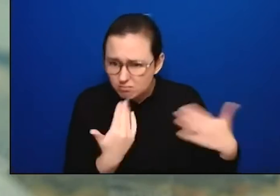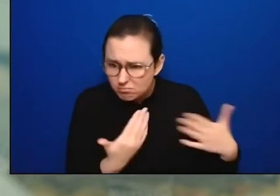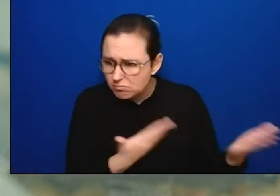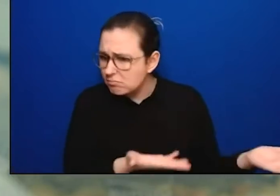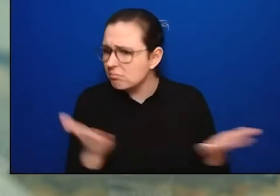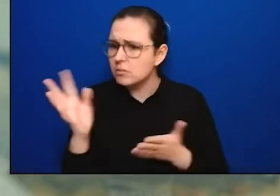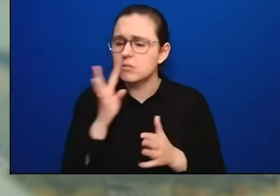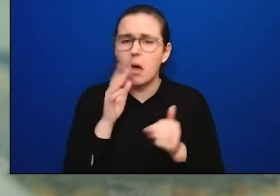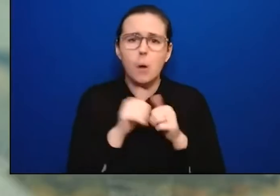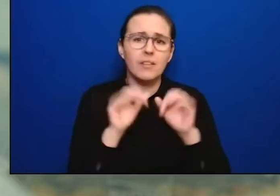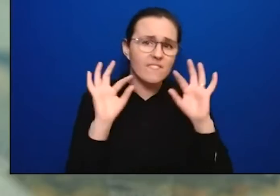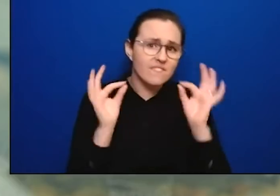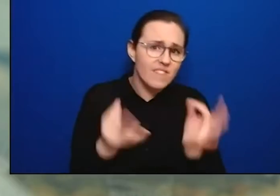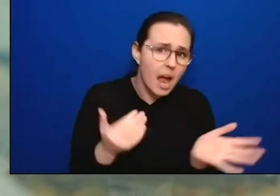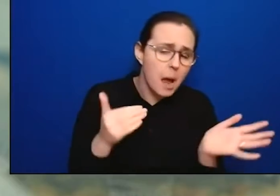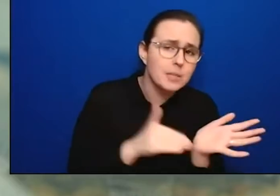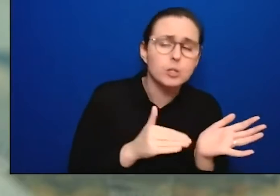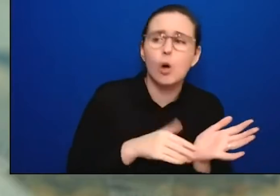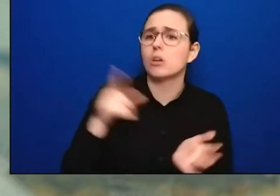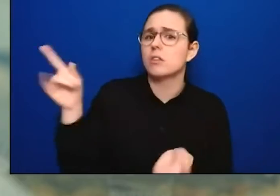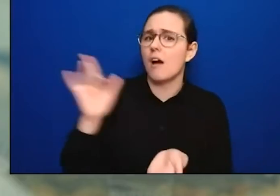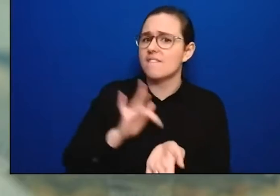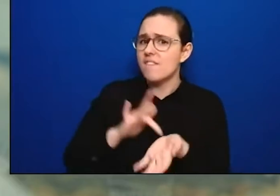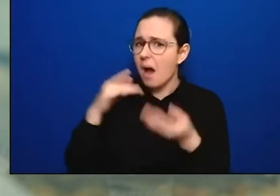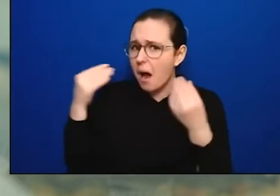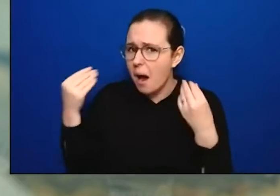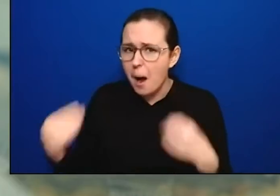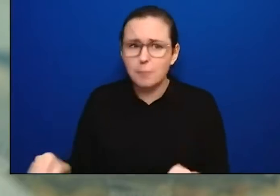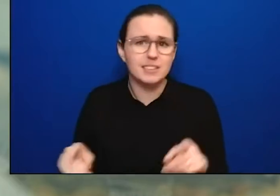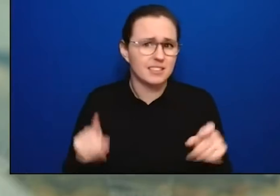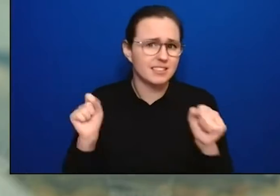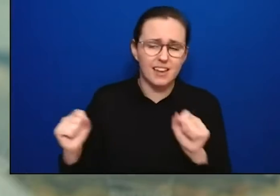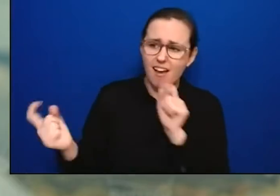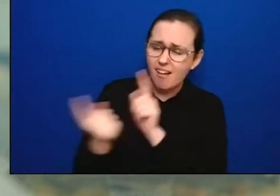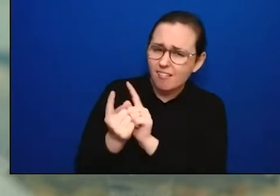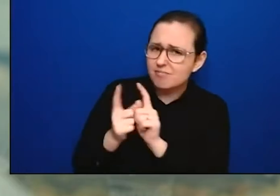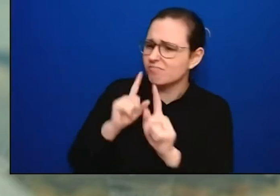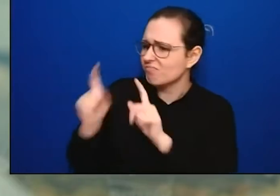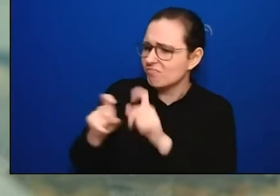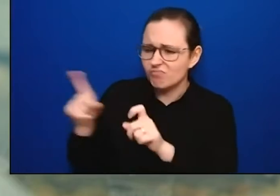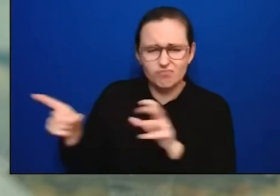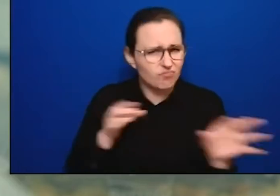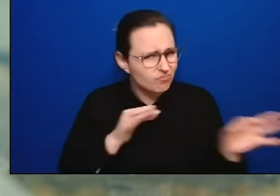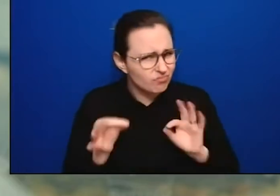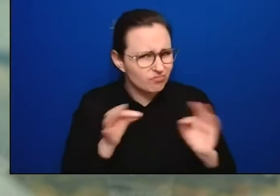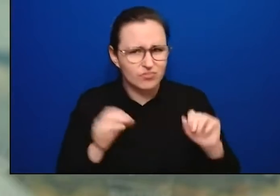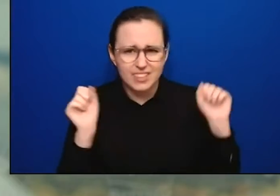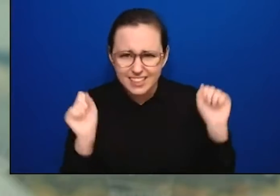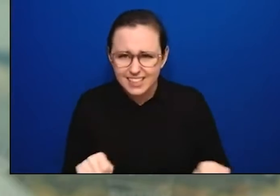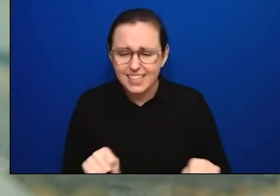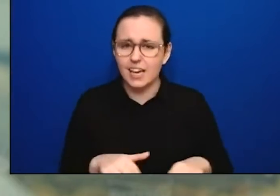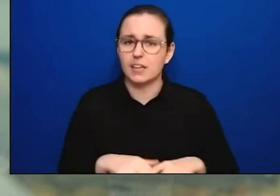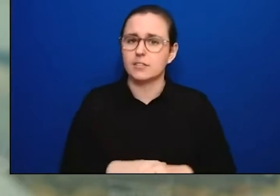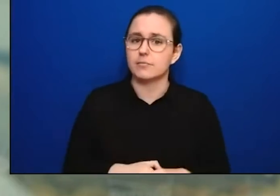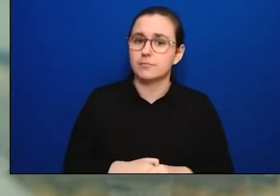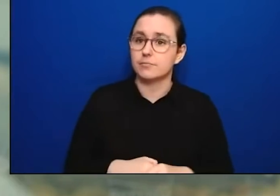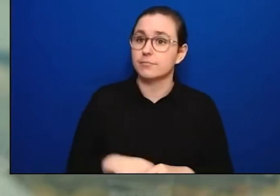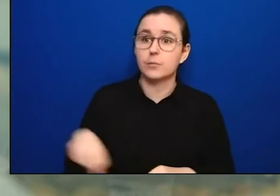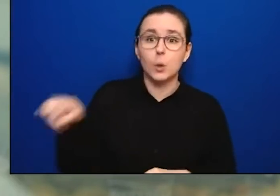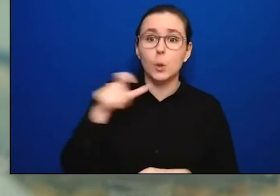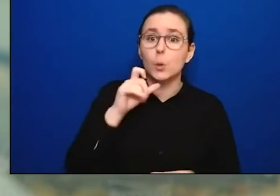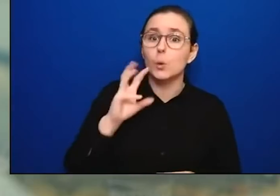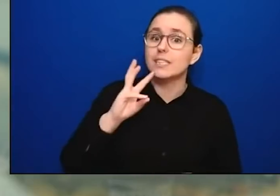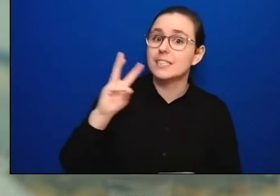will be people, including your family doctor, including pharmacists, including people in the community, who can provide that to you. With respect to the small group of